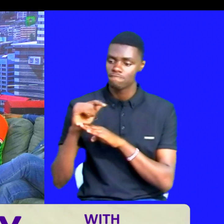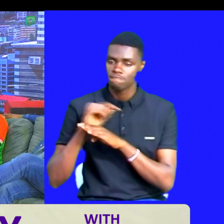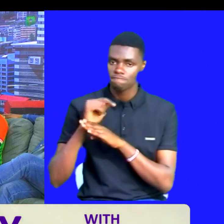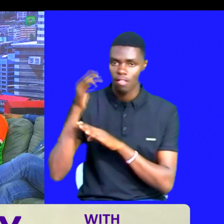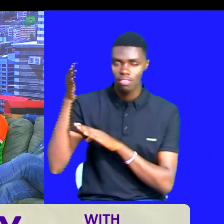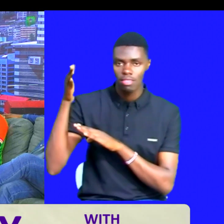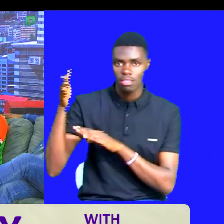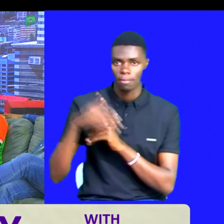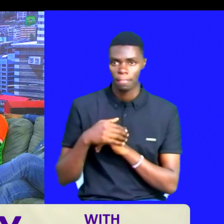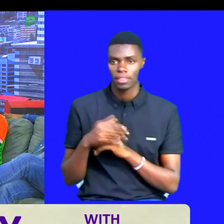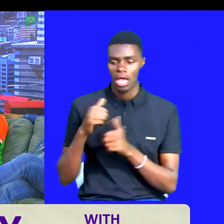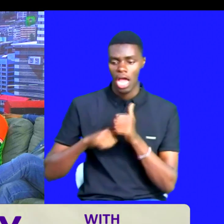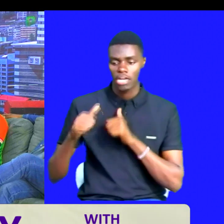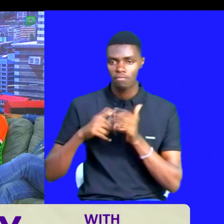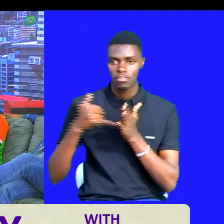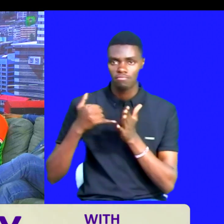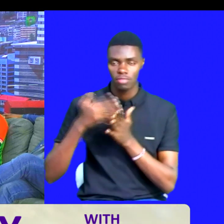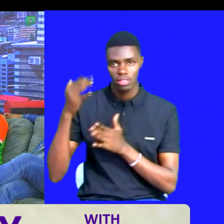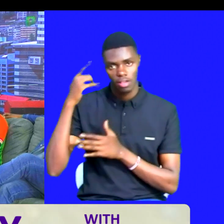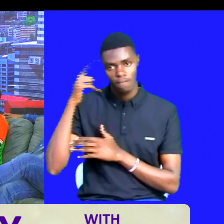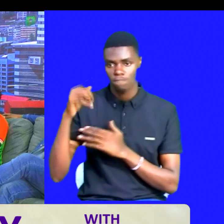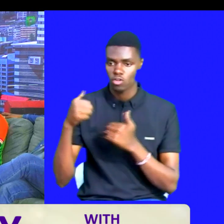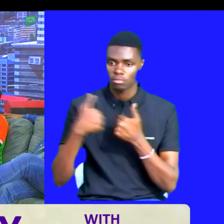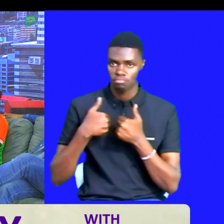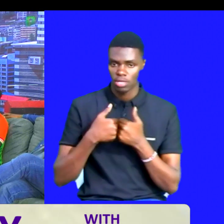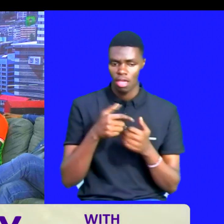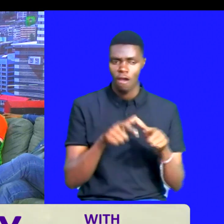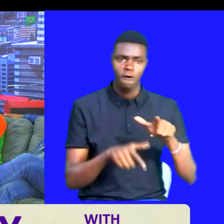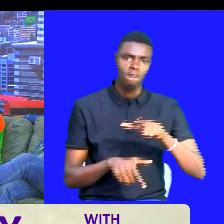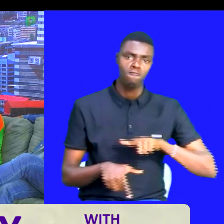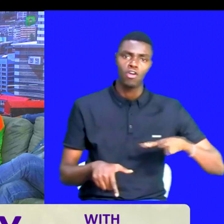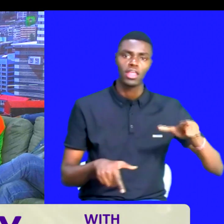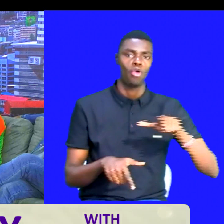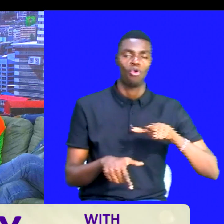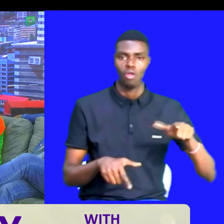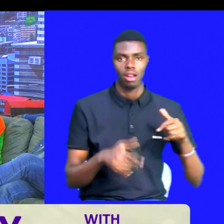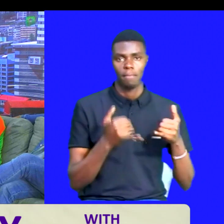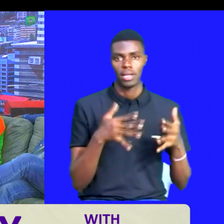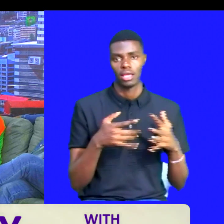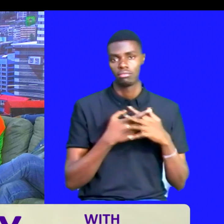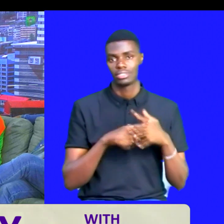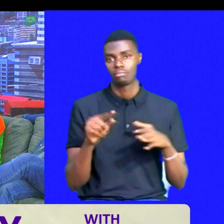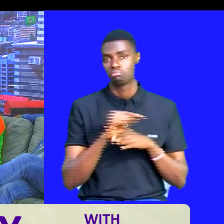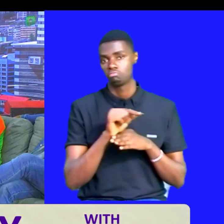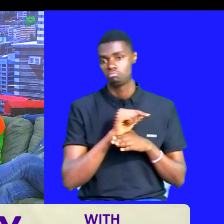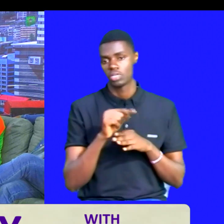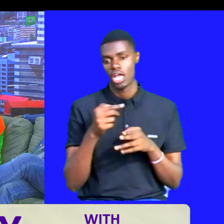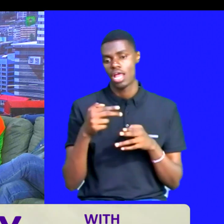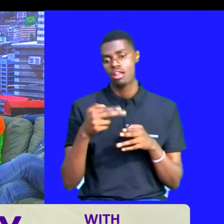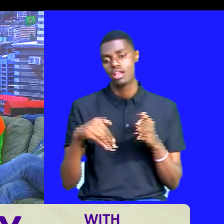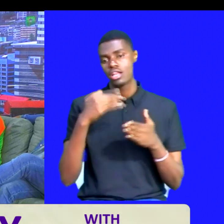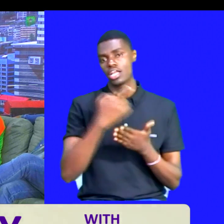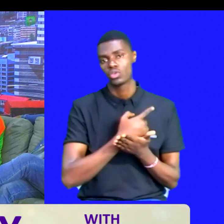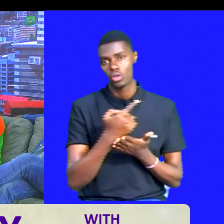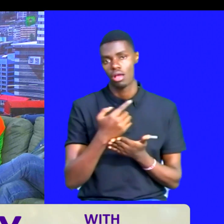be in actively good involved. fitness Yes. for the games. So for the local based players, we will start training as soon as next week. Yes.